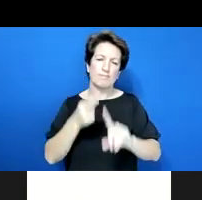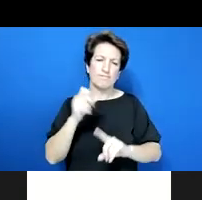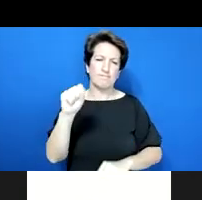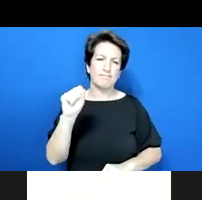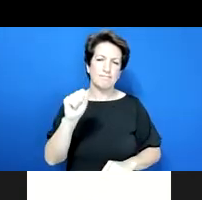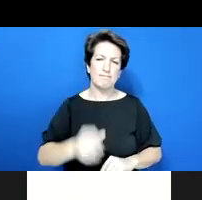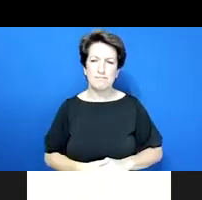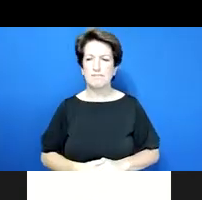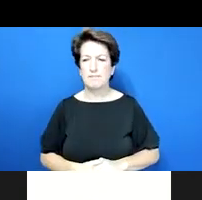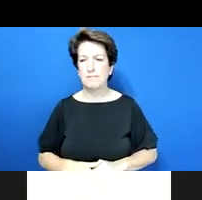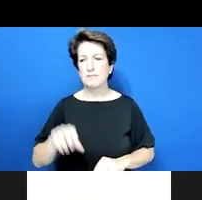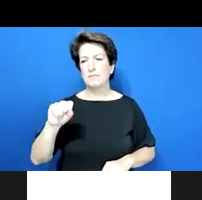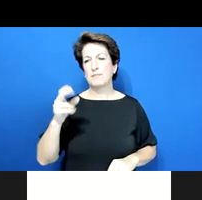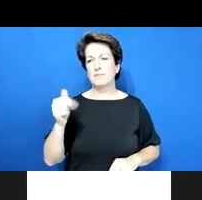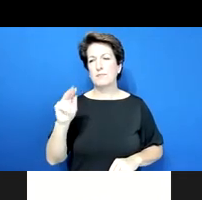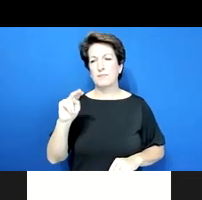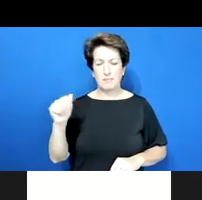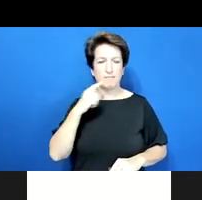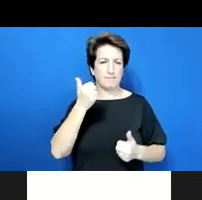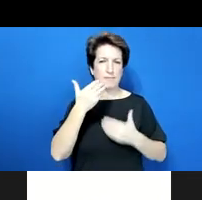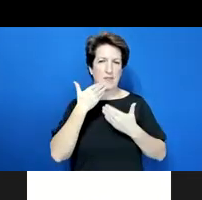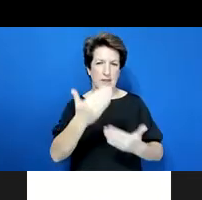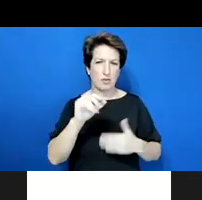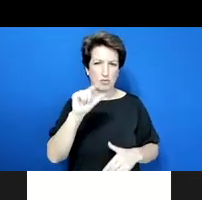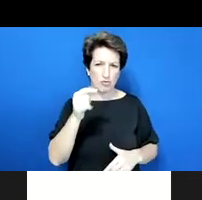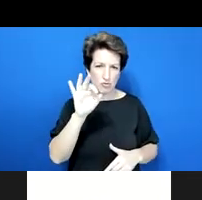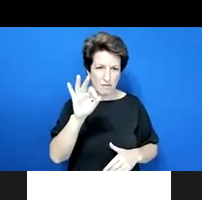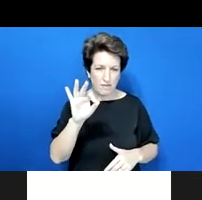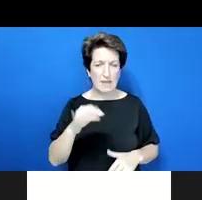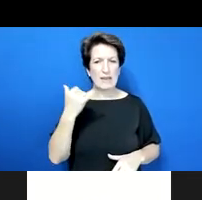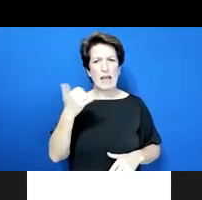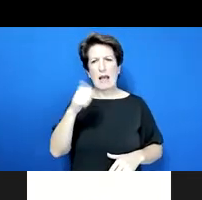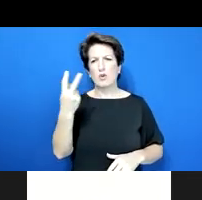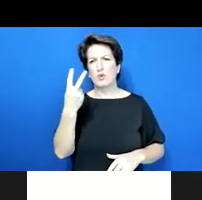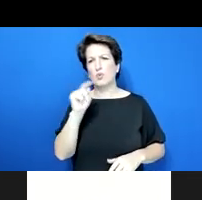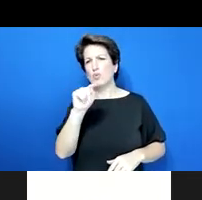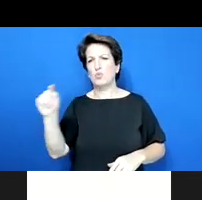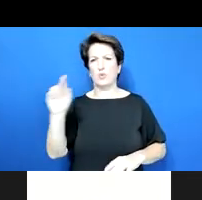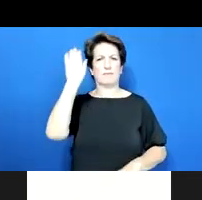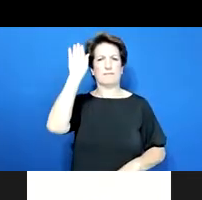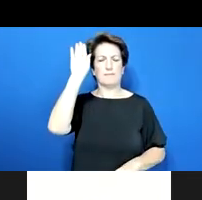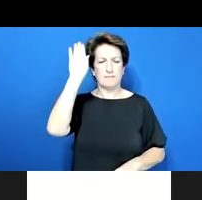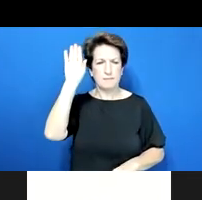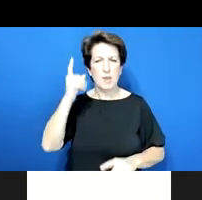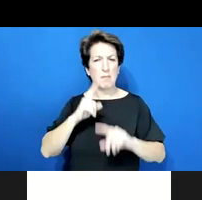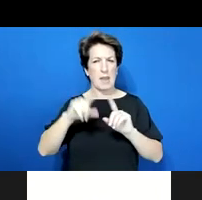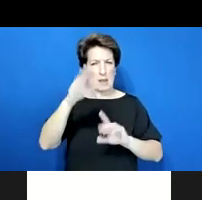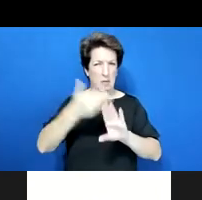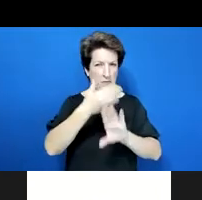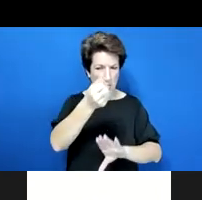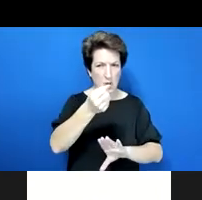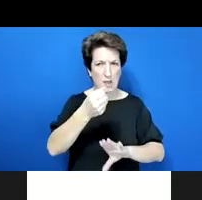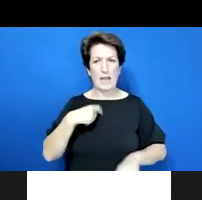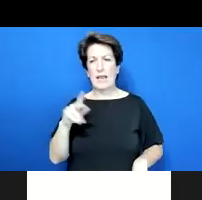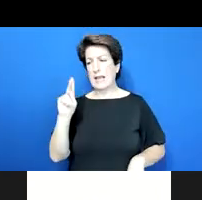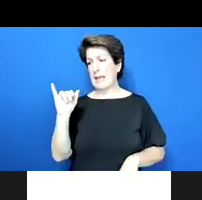Thanks, Geoff. Before I pass it over to the two people with their hands up, one quick comment from Kim. When we send